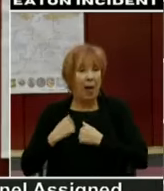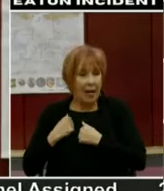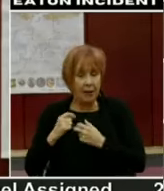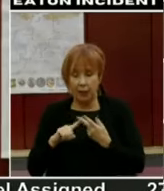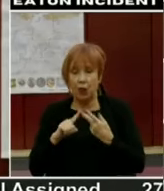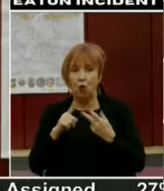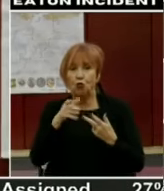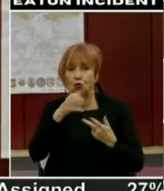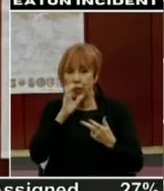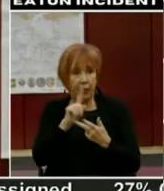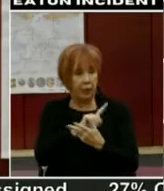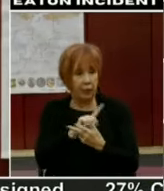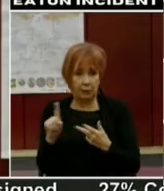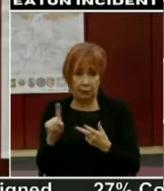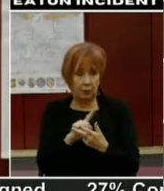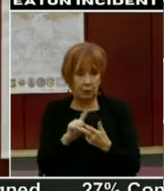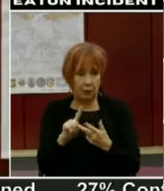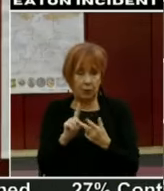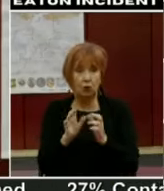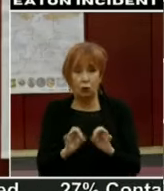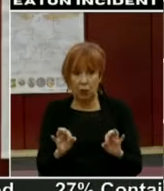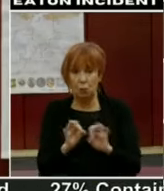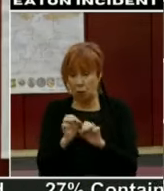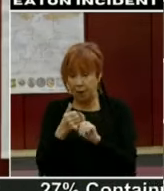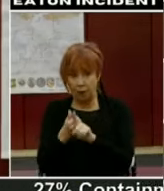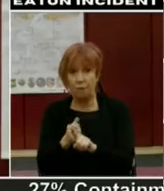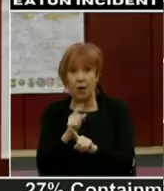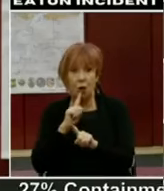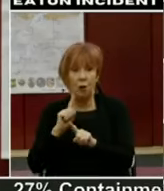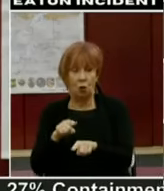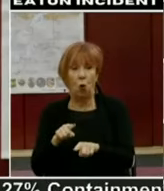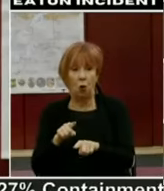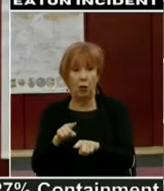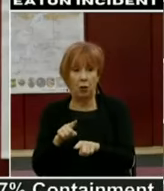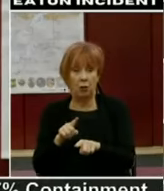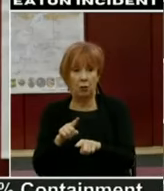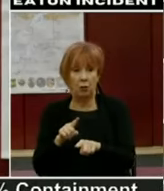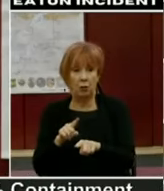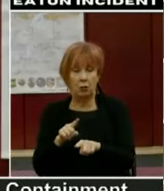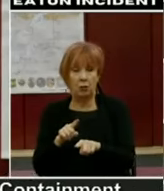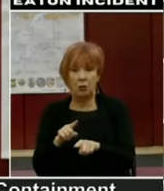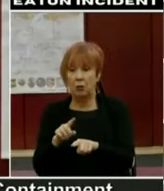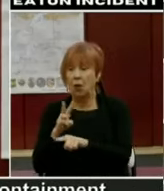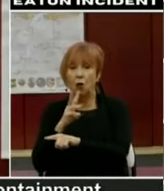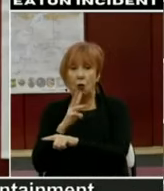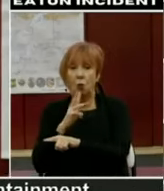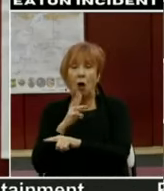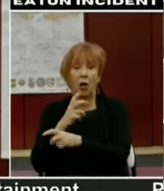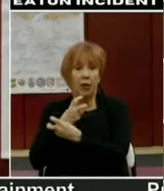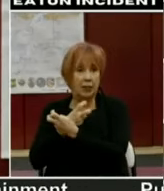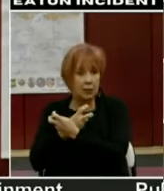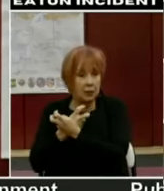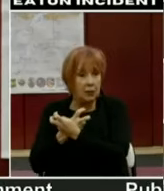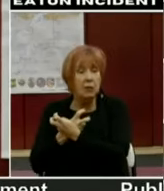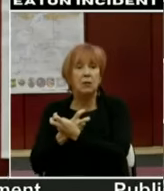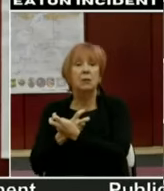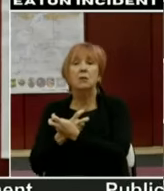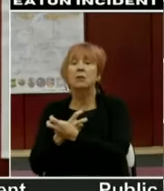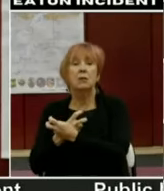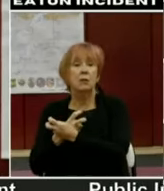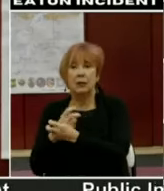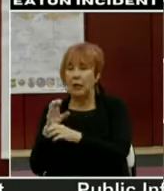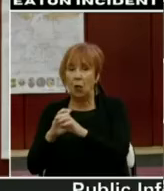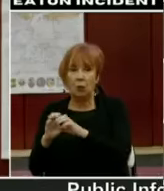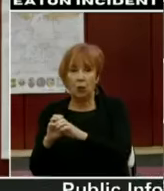the water. It's incredibly important that you follow this order. The water is, as stated before, contaminated at this point and not